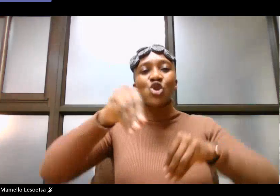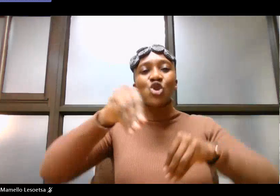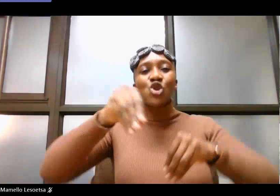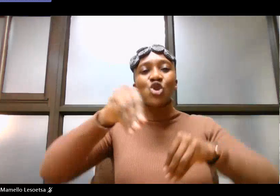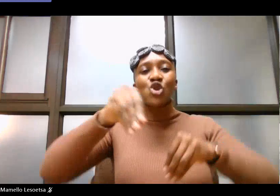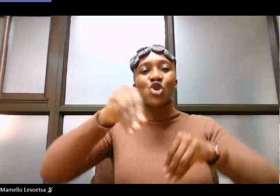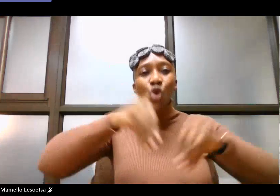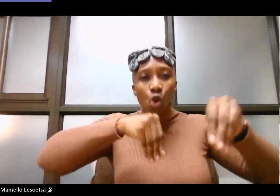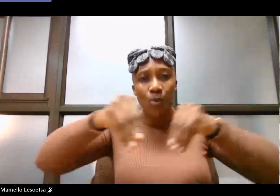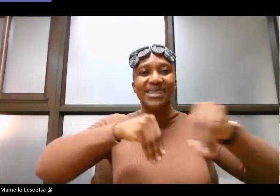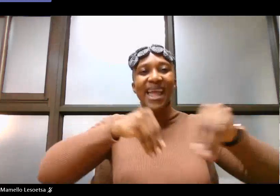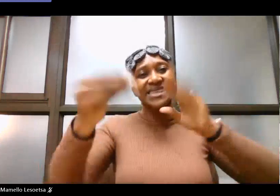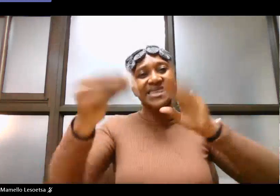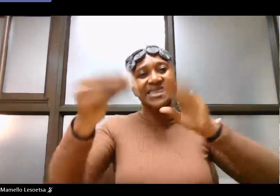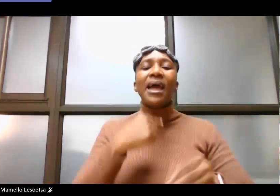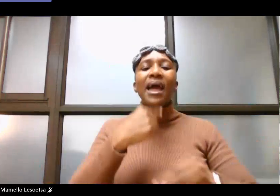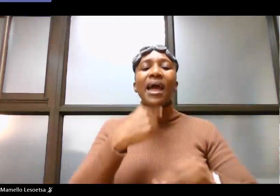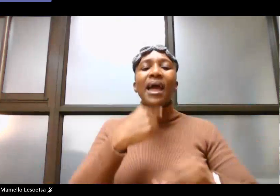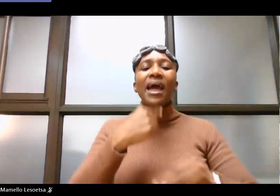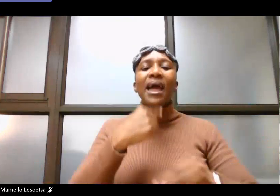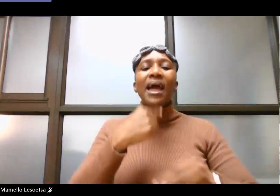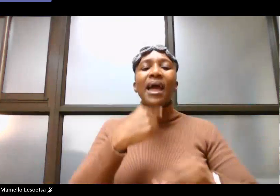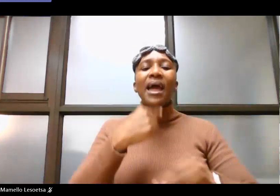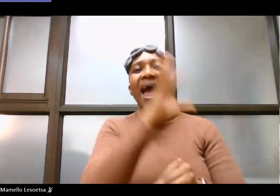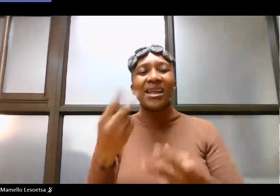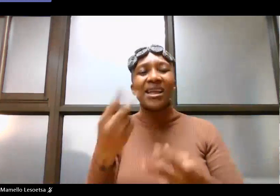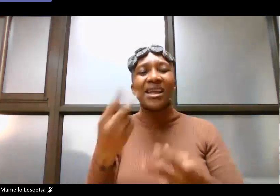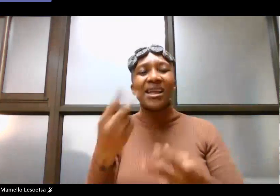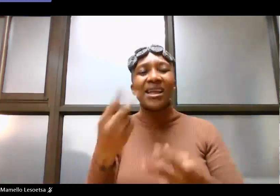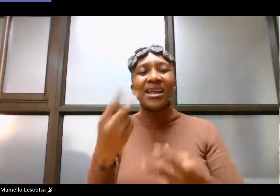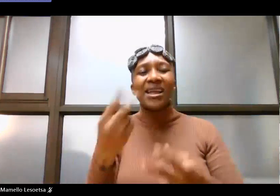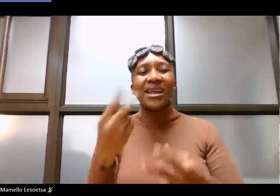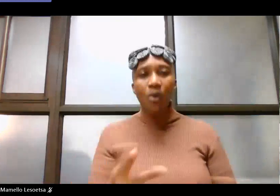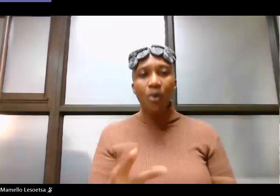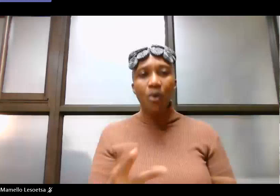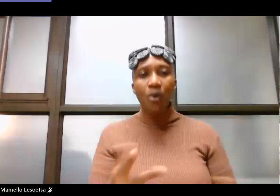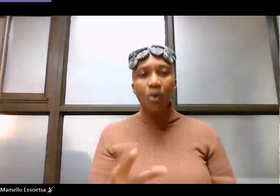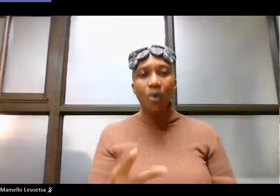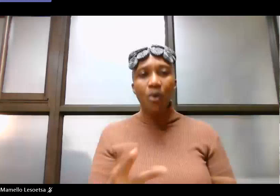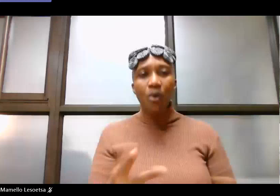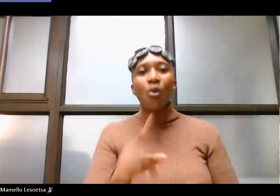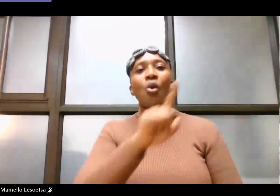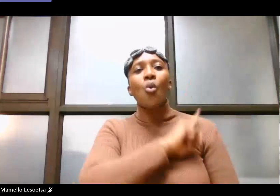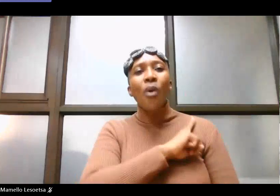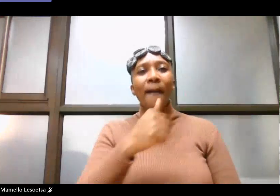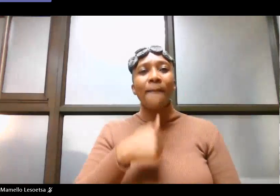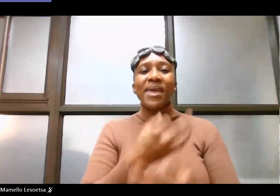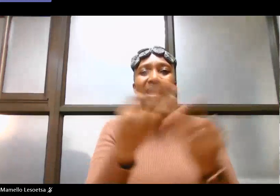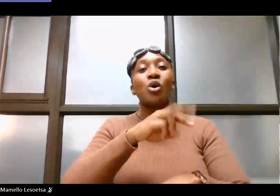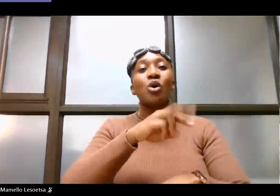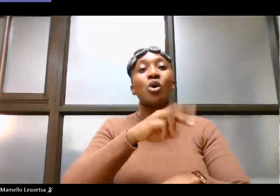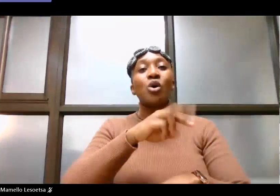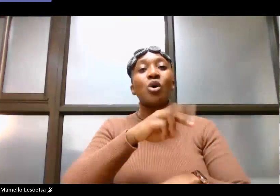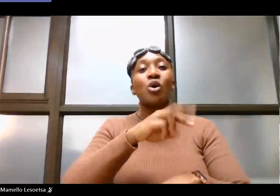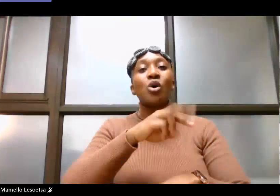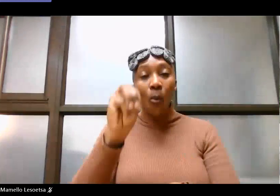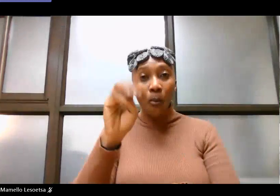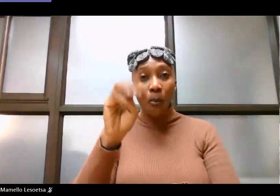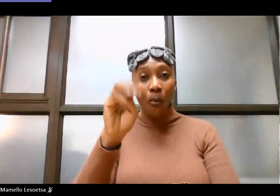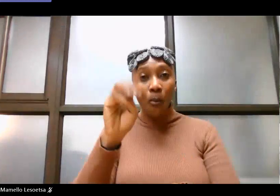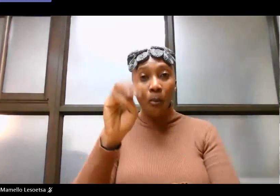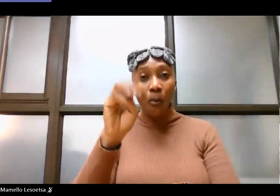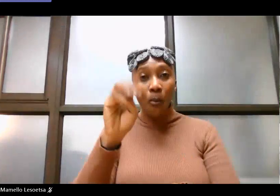view disability. Why do I say so? Dr. Nombo from Stellenbosch University, she was the one, because she did research